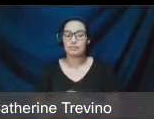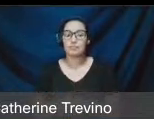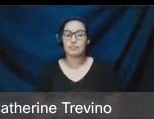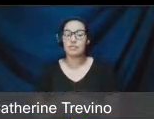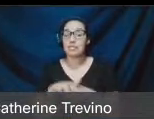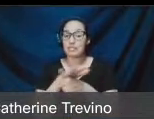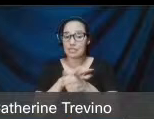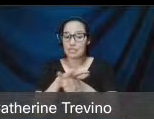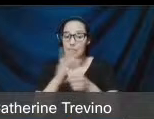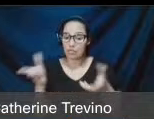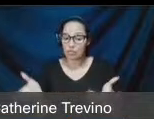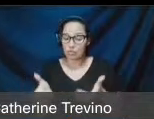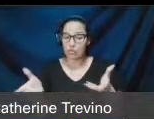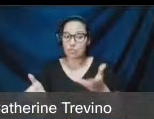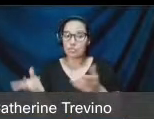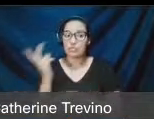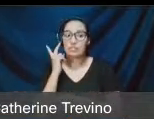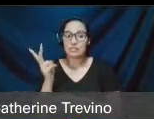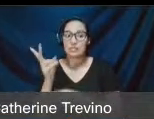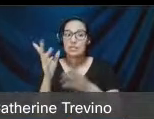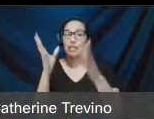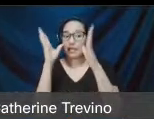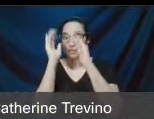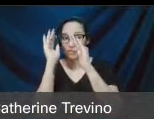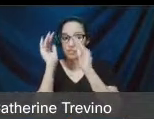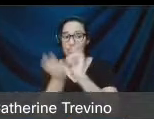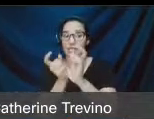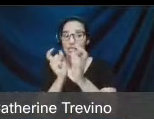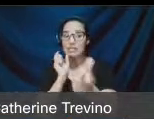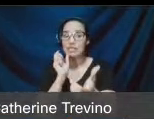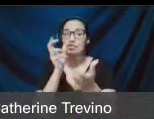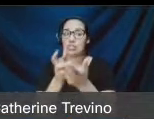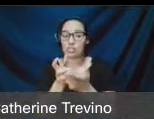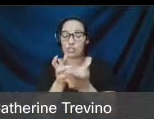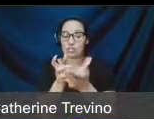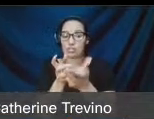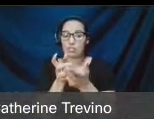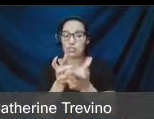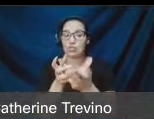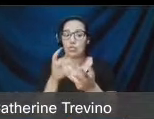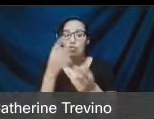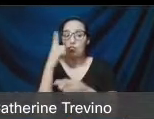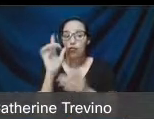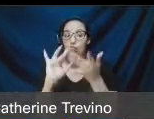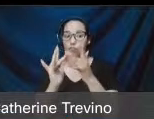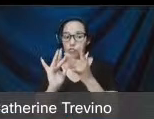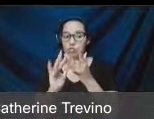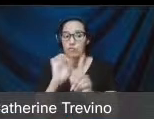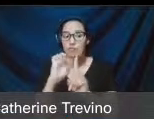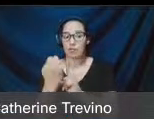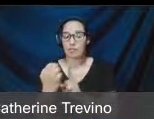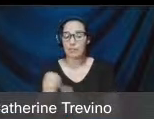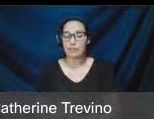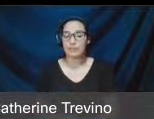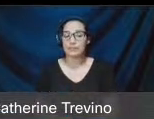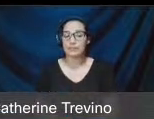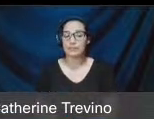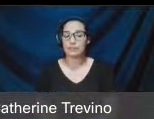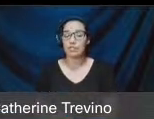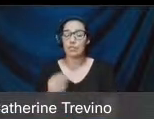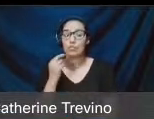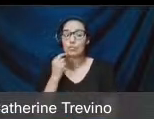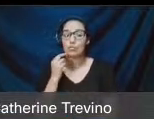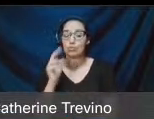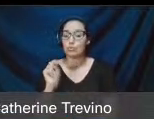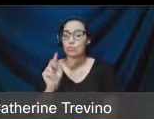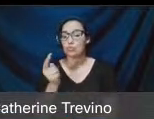to revisit their PBIS expectations and adjust them to reflect their expectations in a virtual environment. Nutrition services